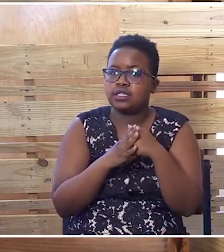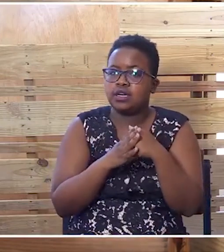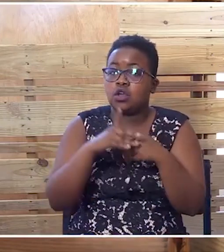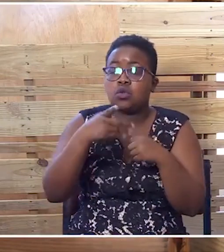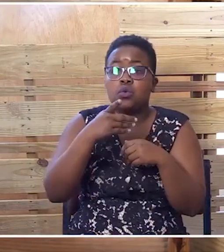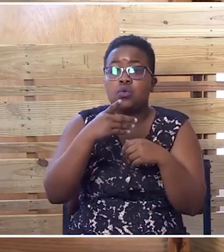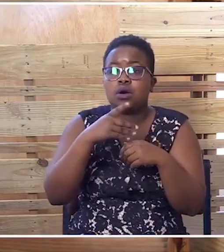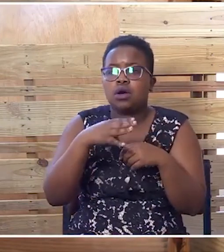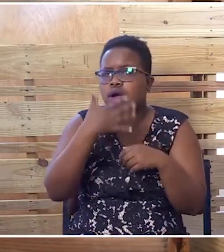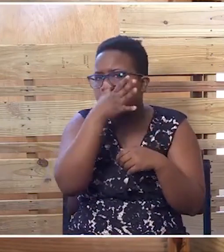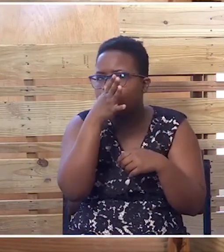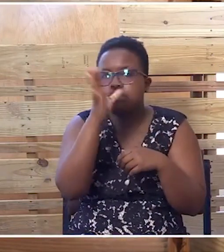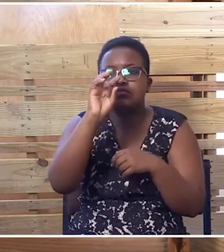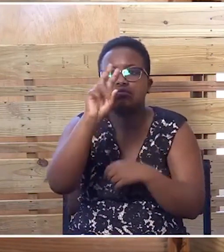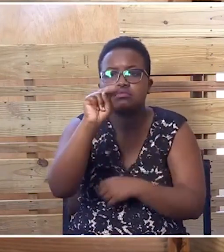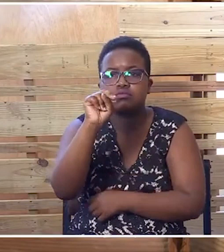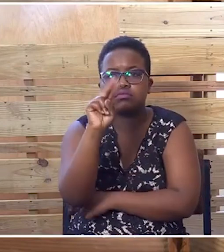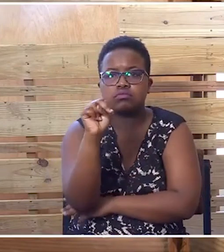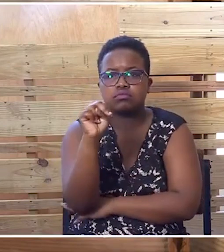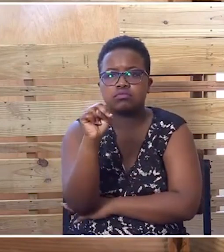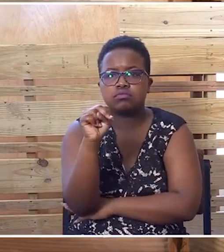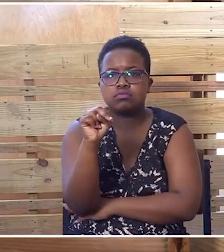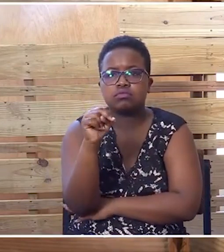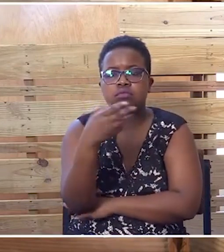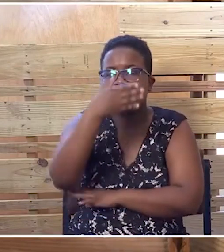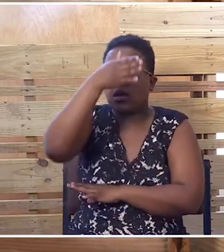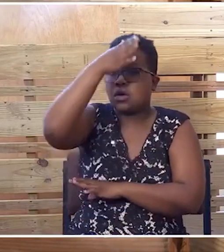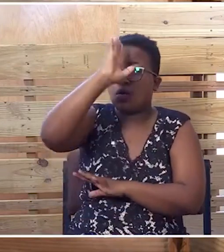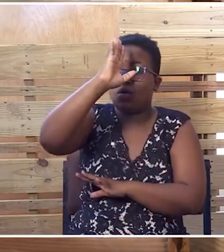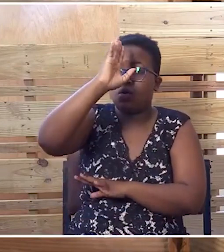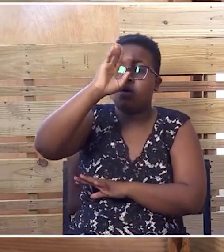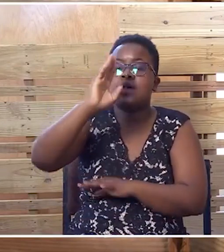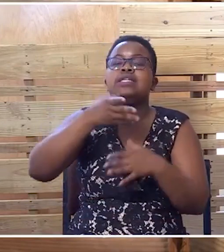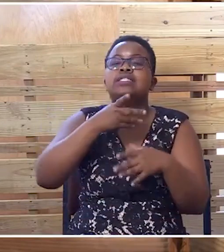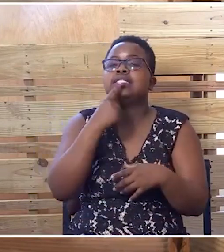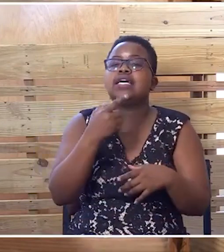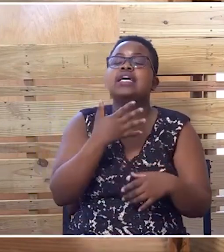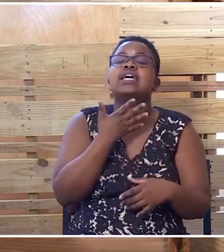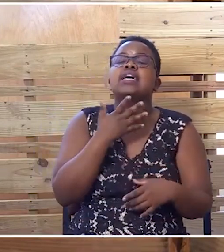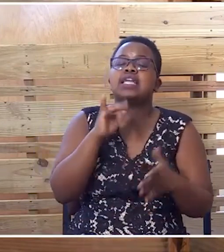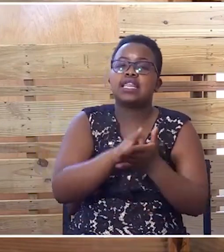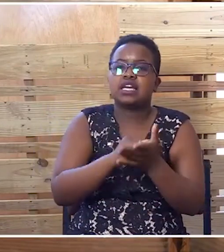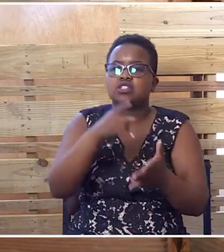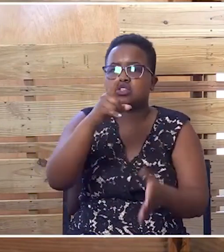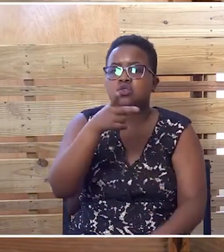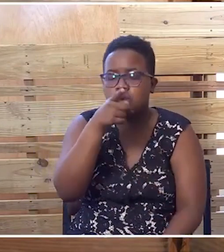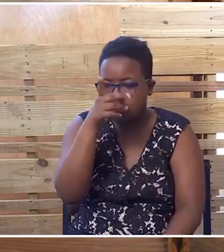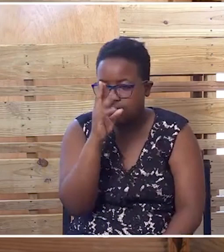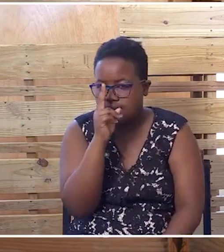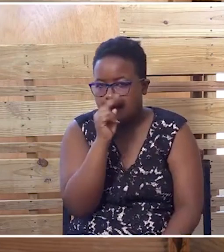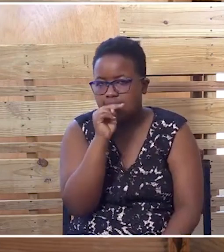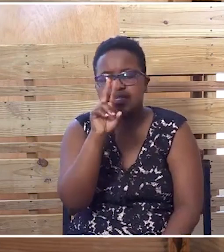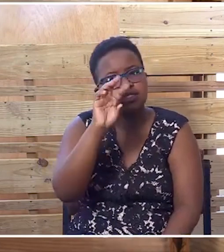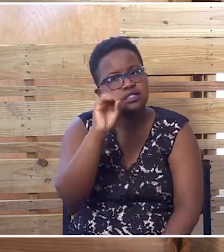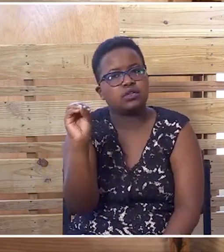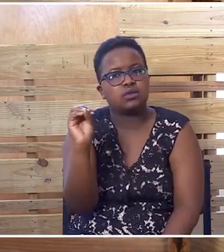lie. God desires that we should not be liars. And in John chapter 8 and verse 44. And I'll